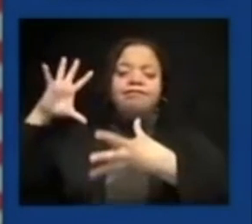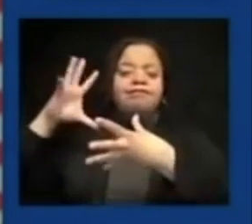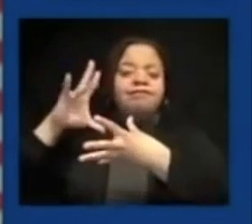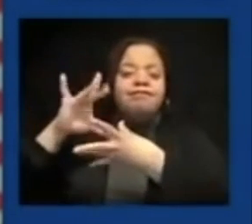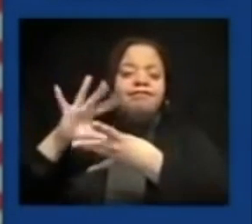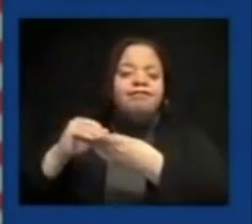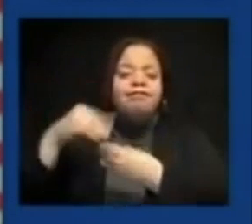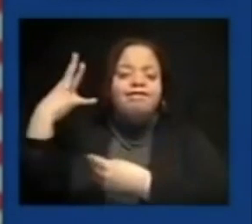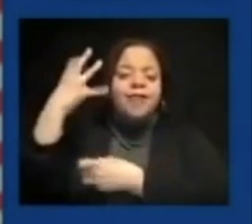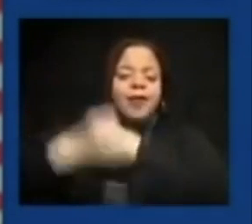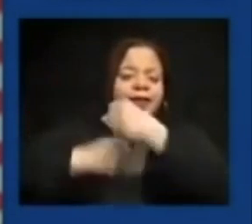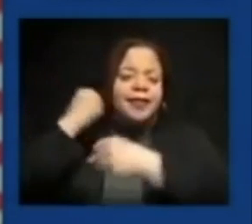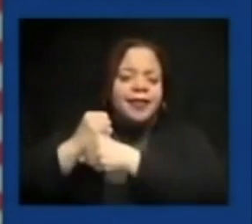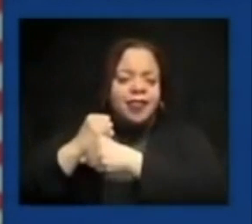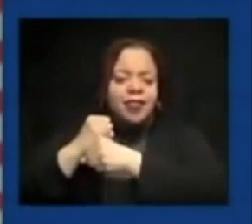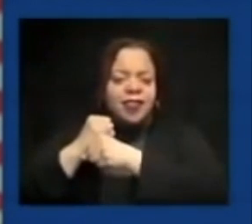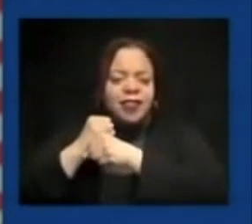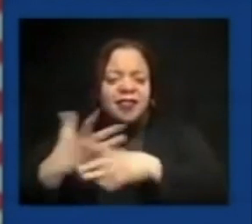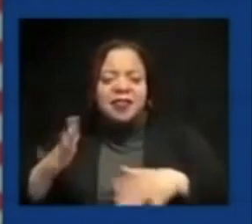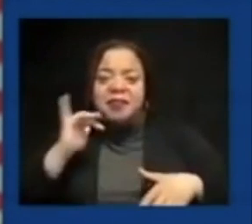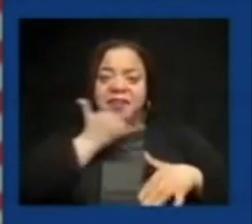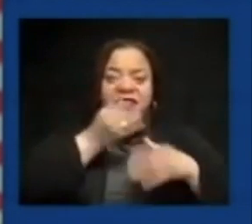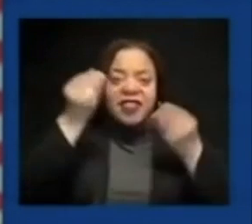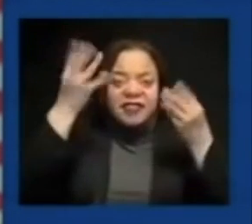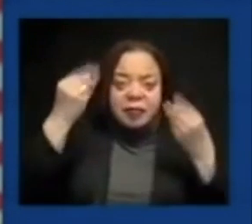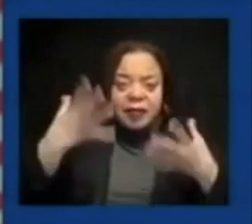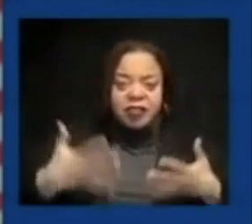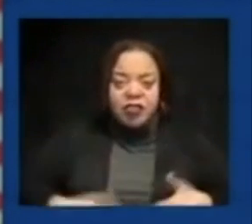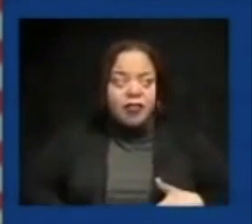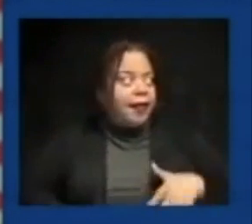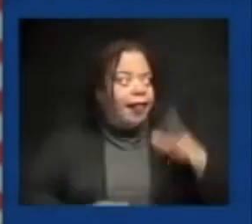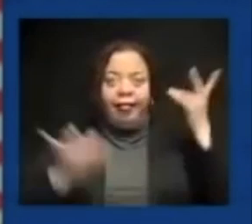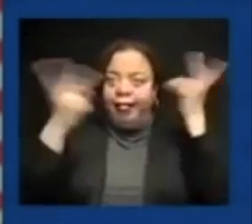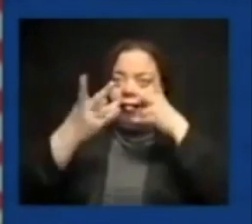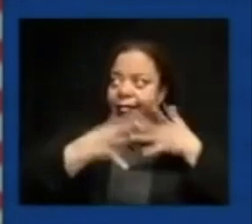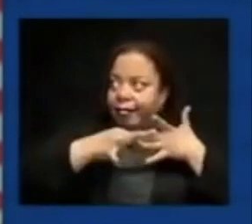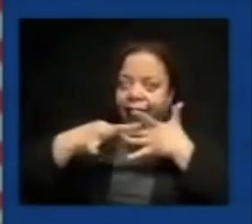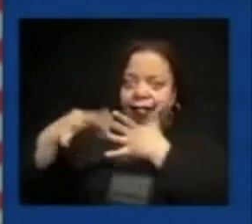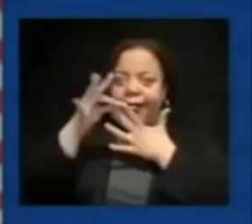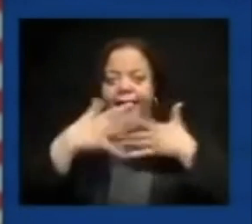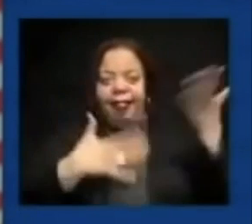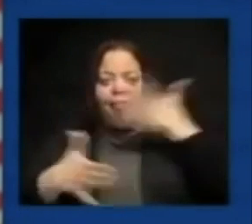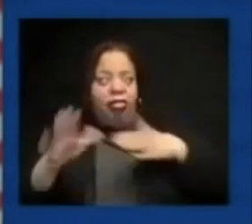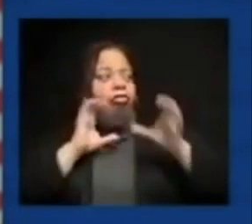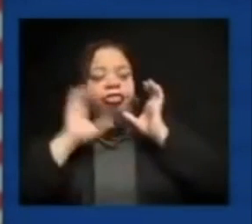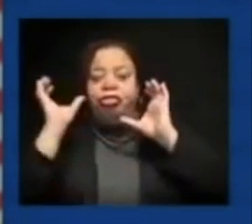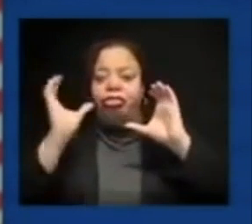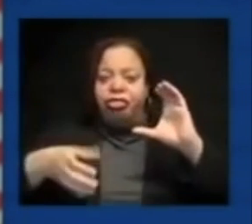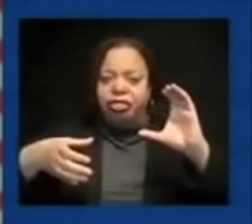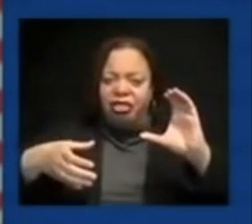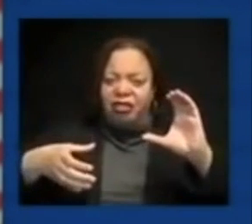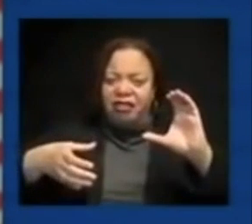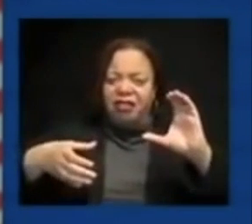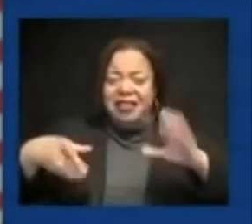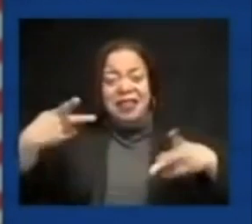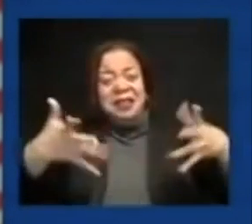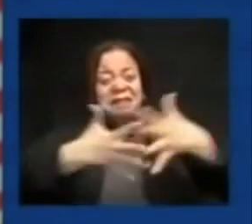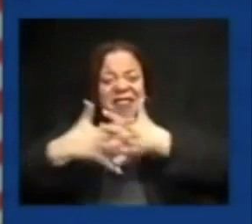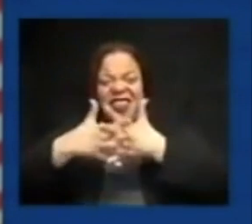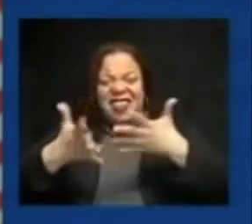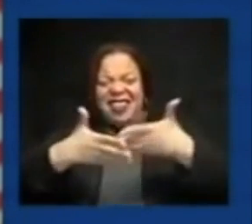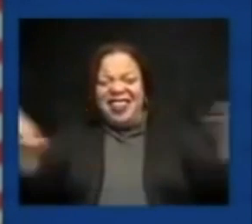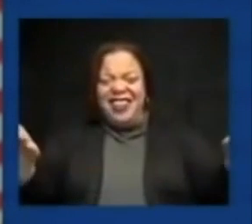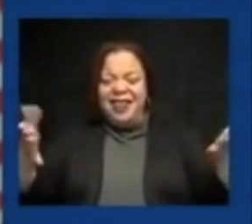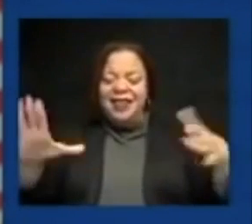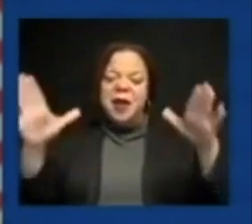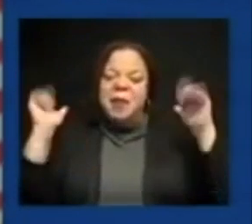4 years of misinformation, misdirection, and miscommunication. But America is back on